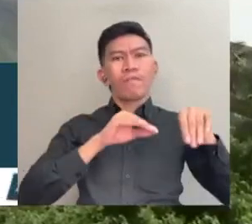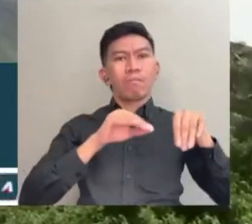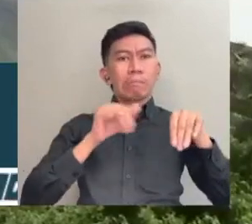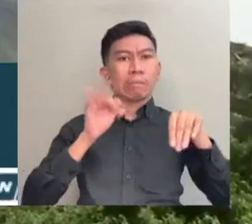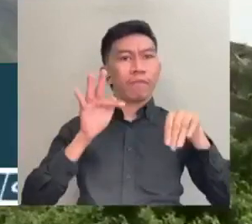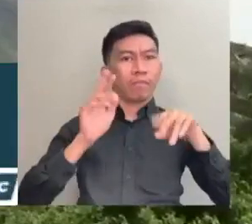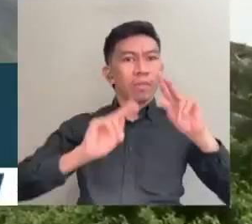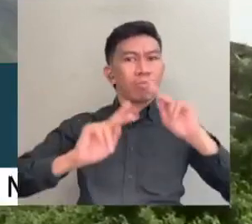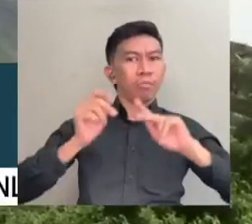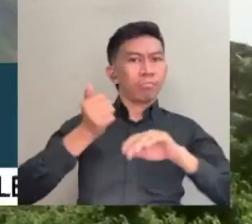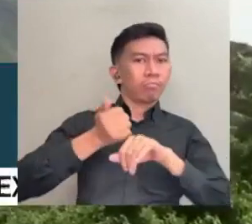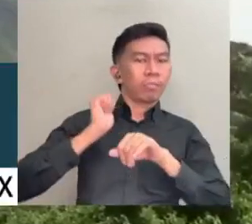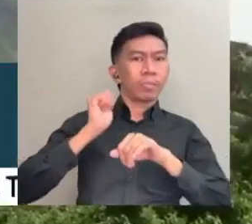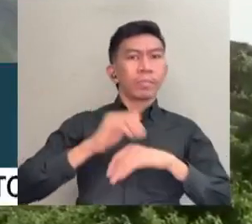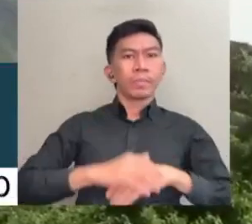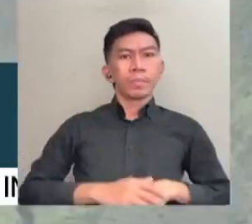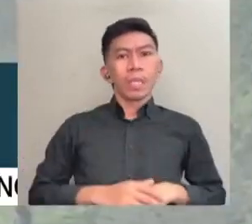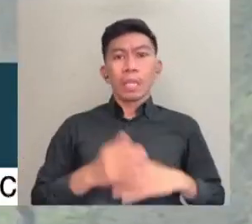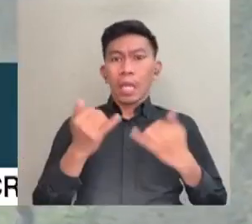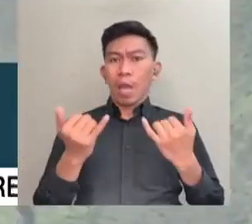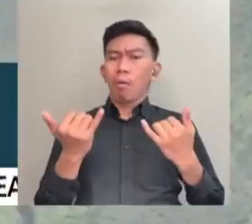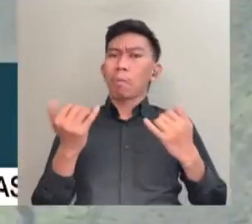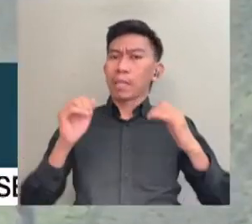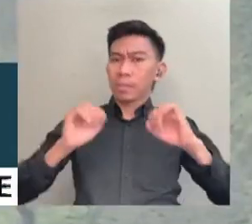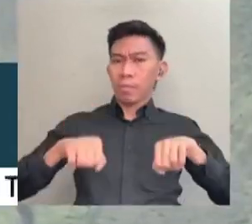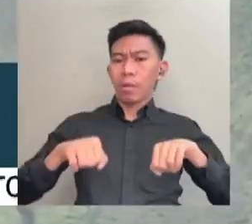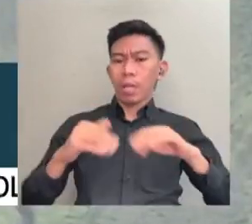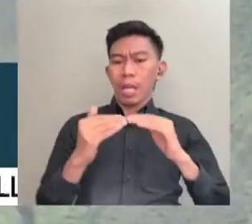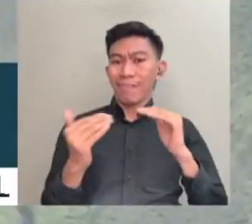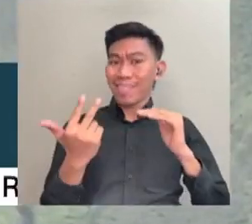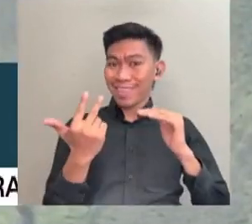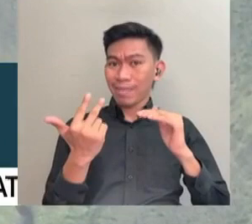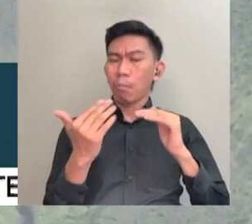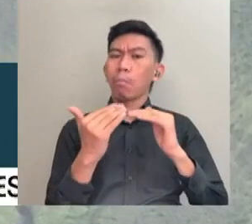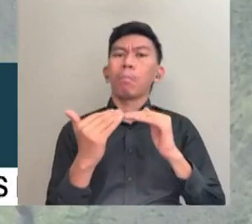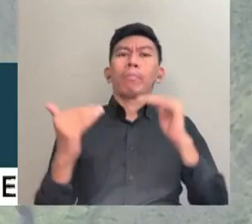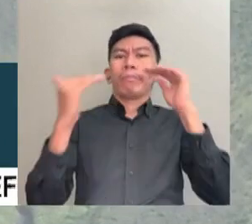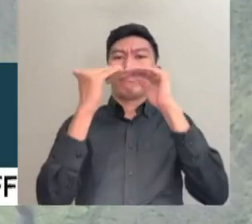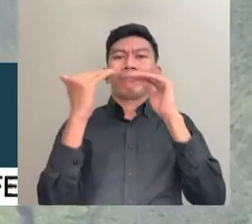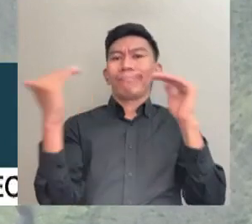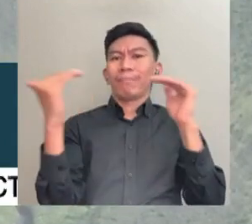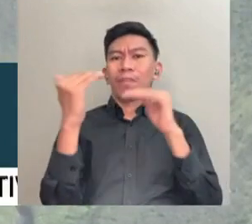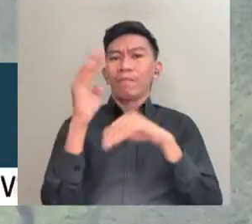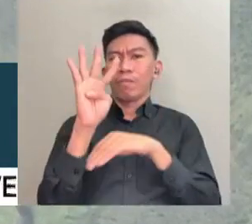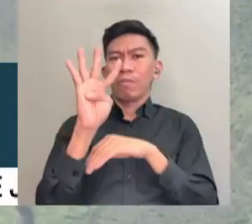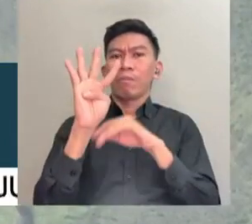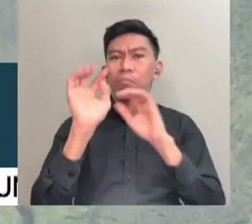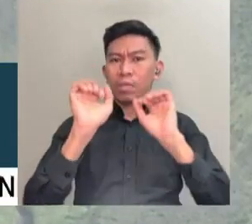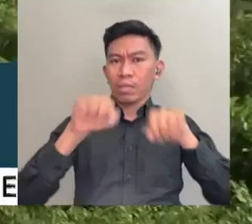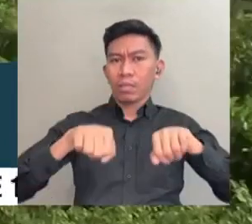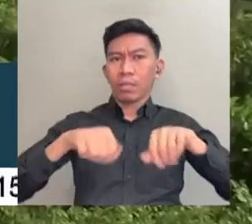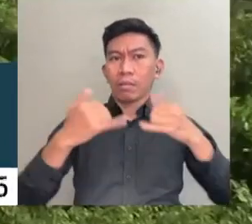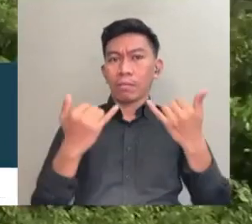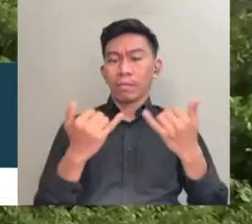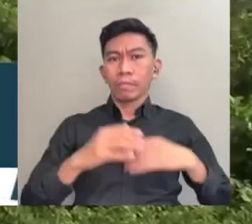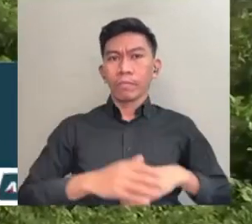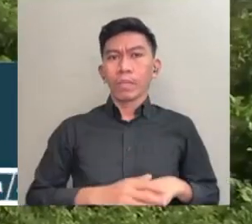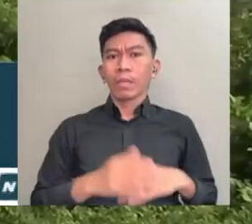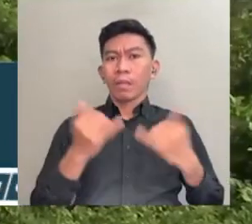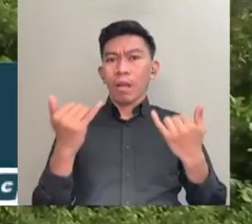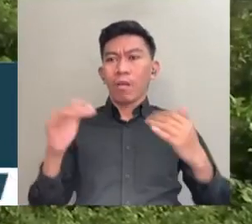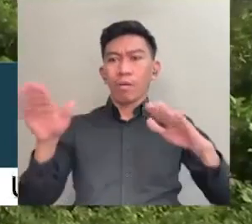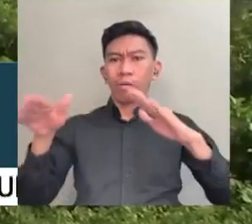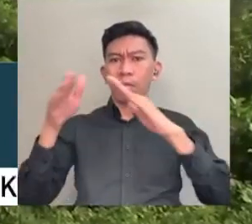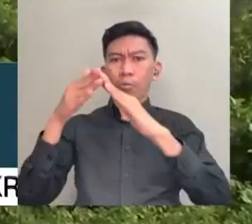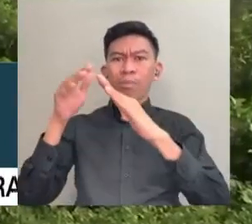of possible raising of alert level 4. Residents inside the 7-kilometer extended danger zone are advised to prepare to